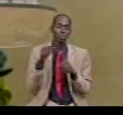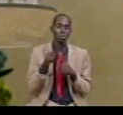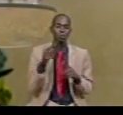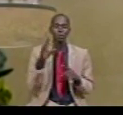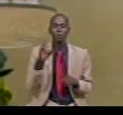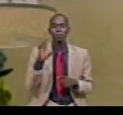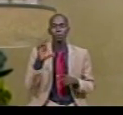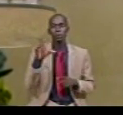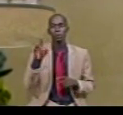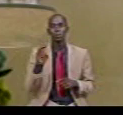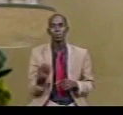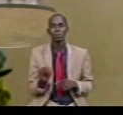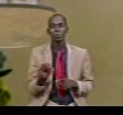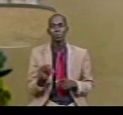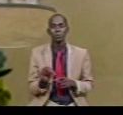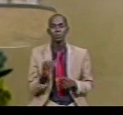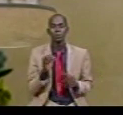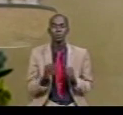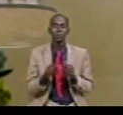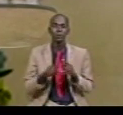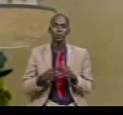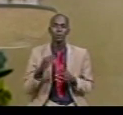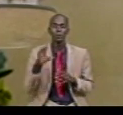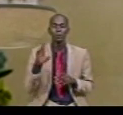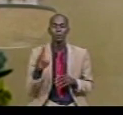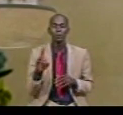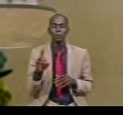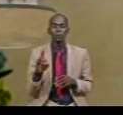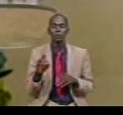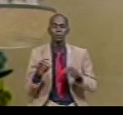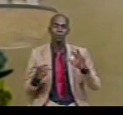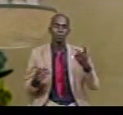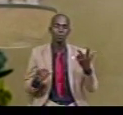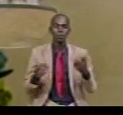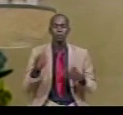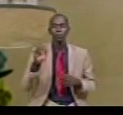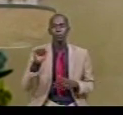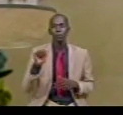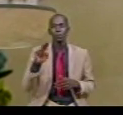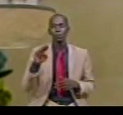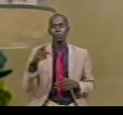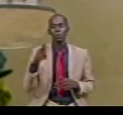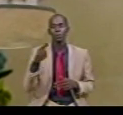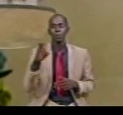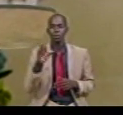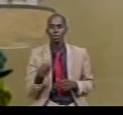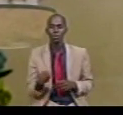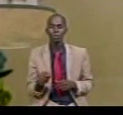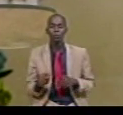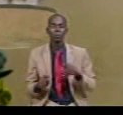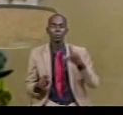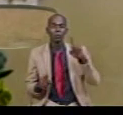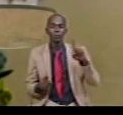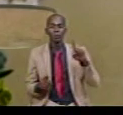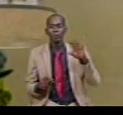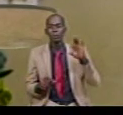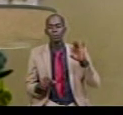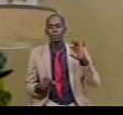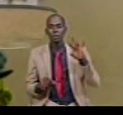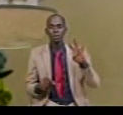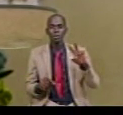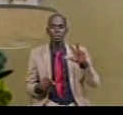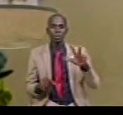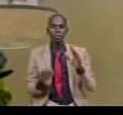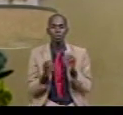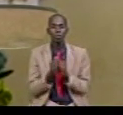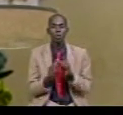Ministry, which started on 3rd August 1973 with